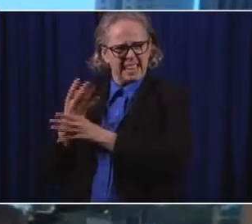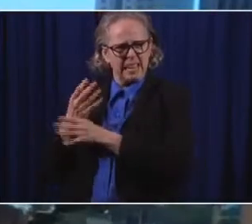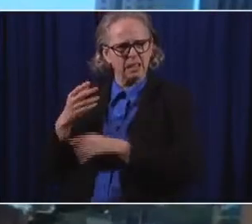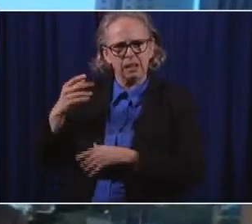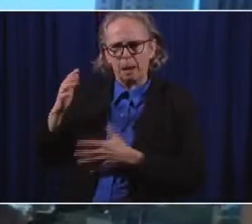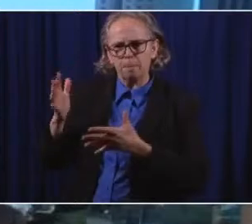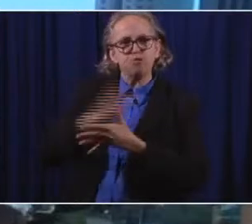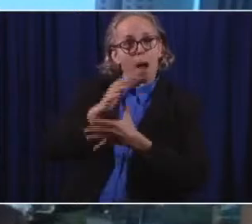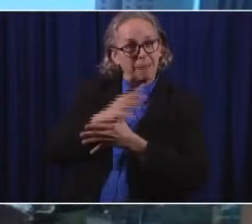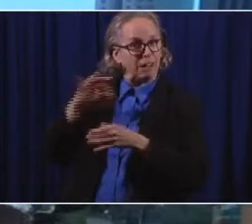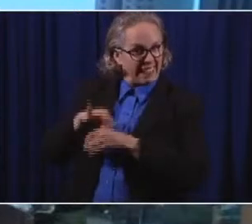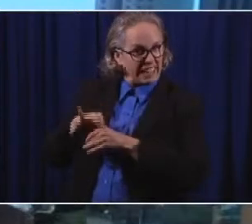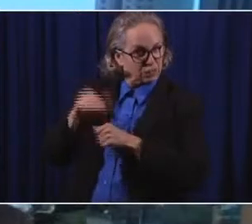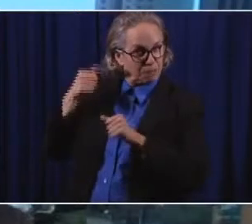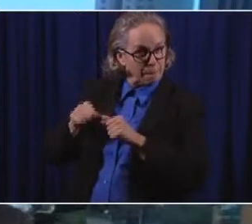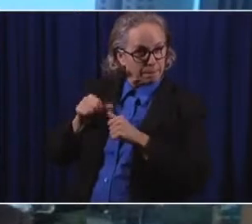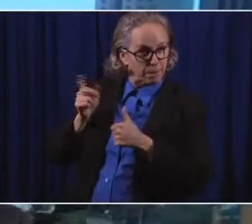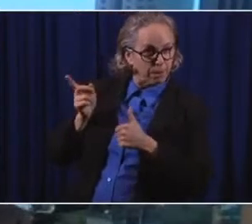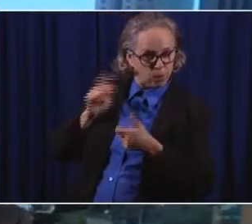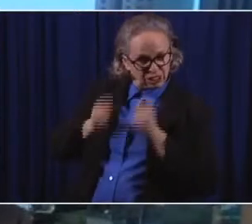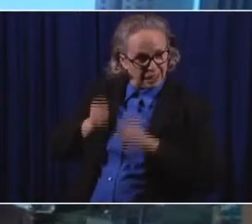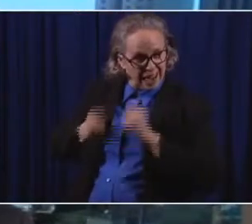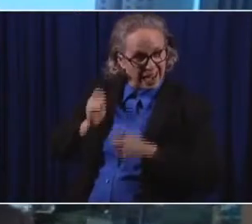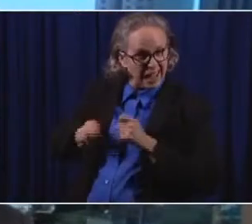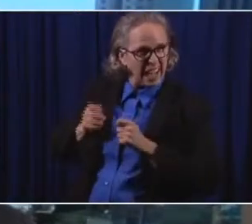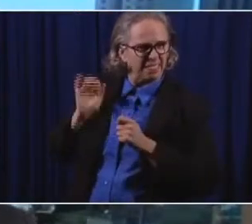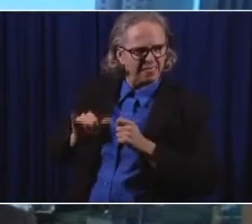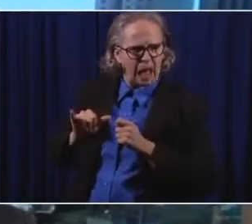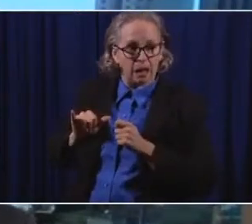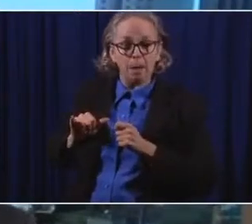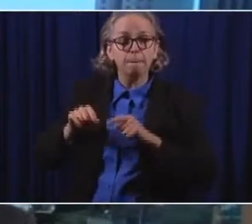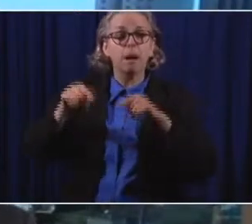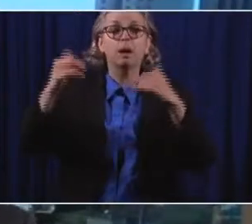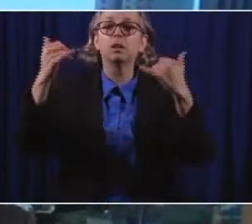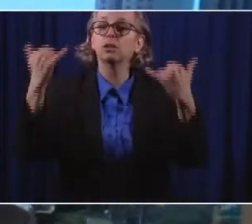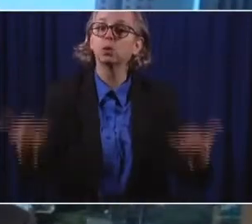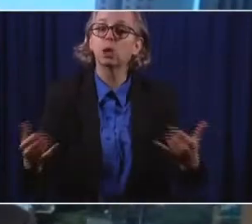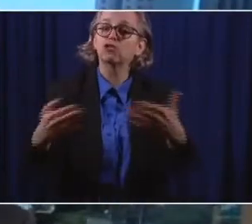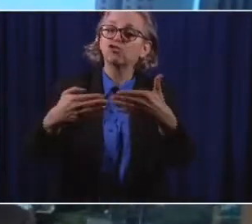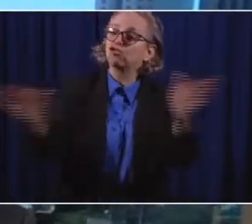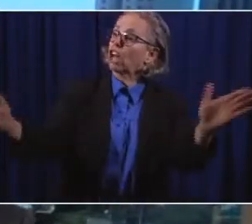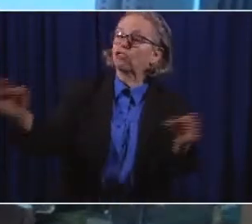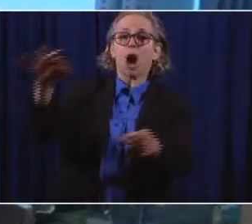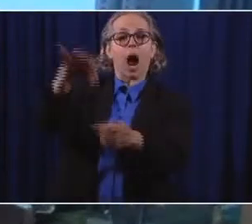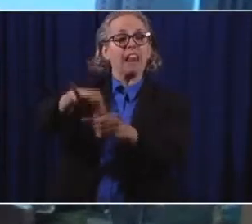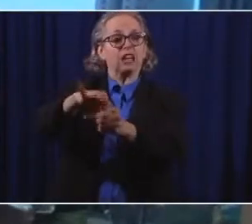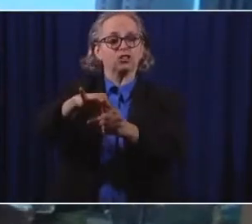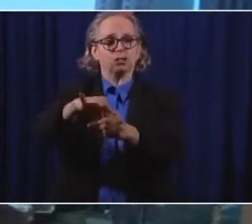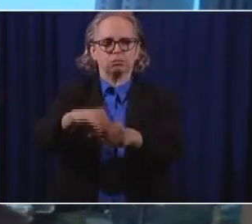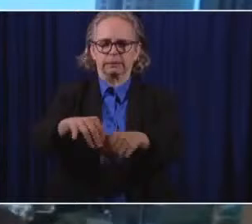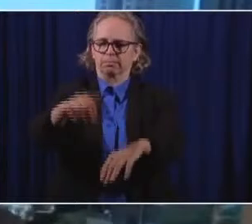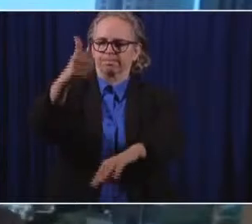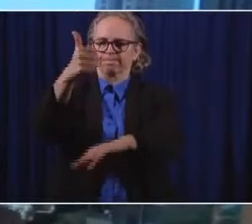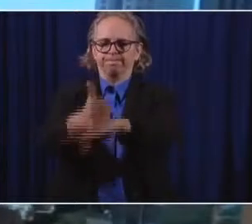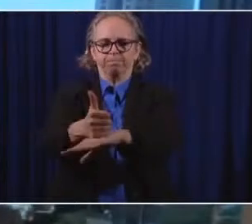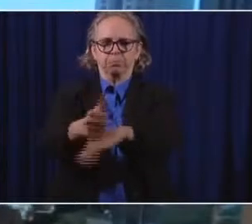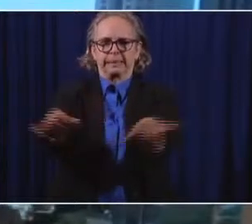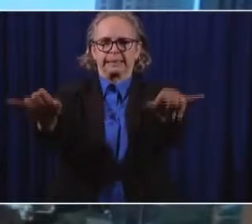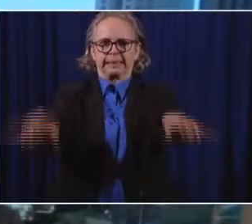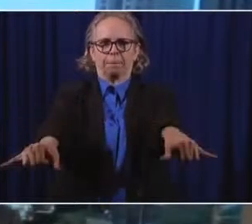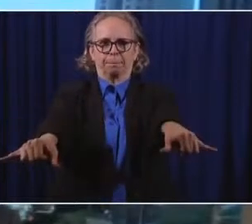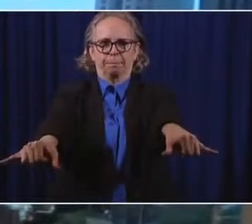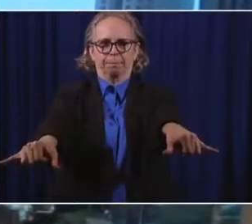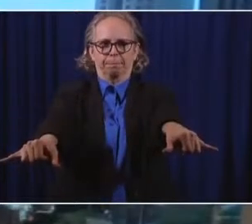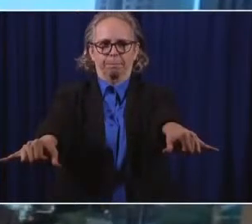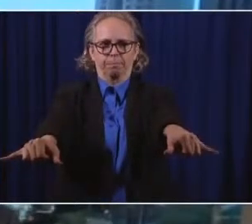in March and, of course, concluding at the end of April. But the general election day is set, and it will not change. The polls will open at 6:30